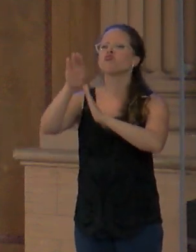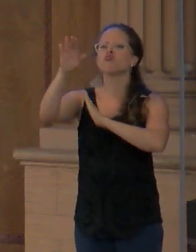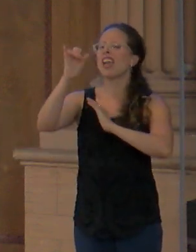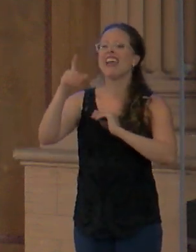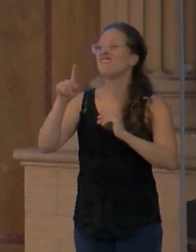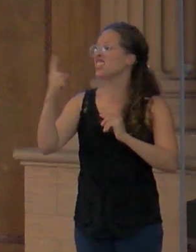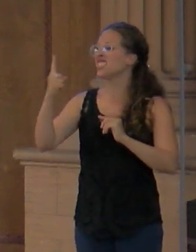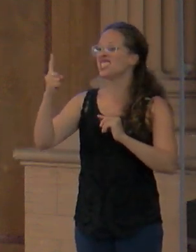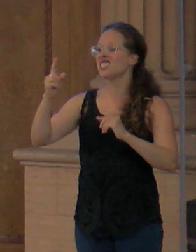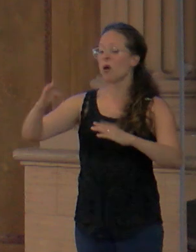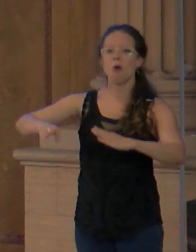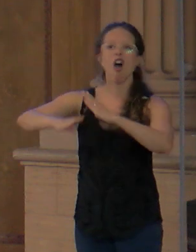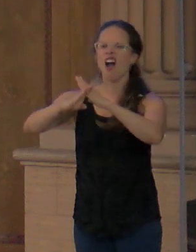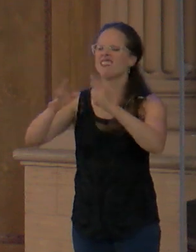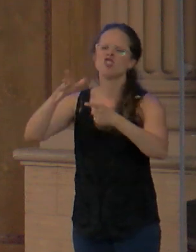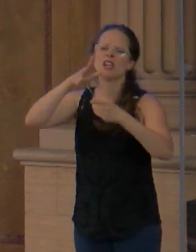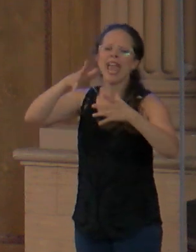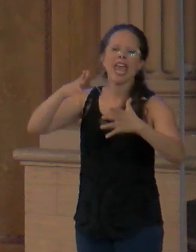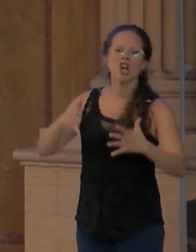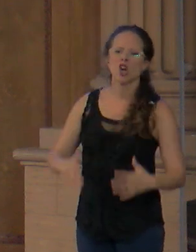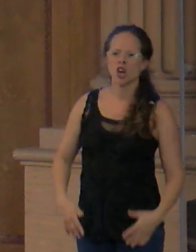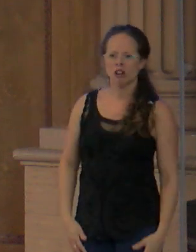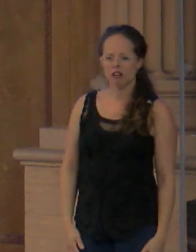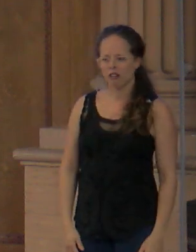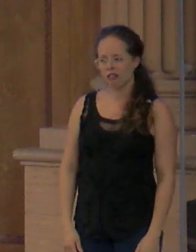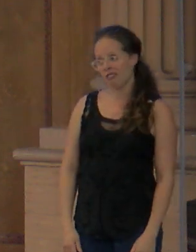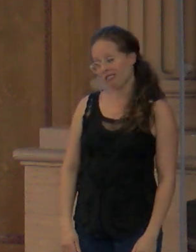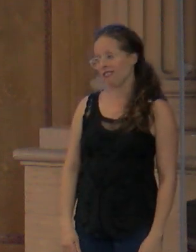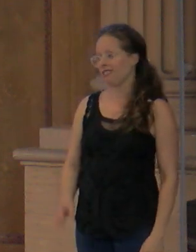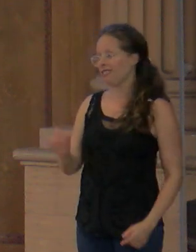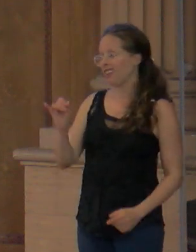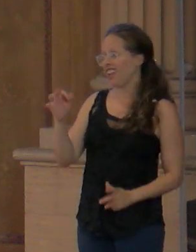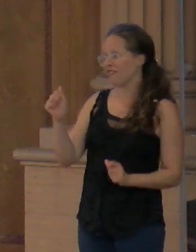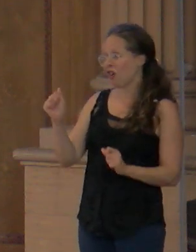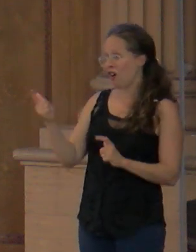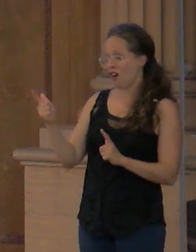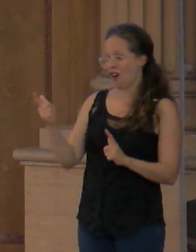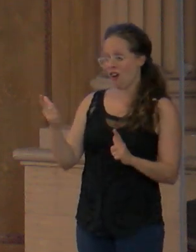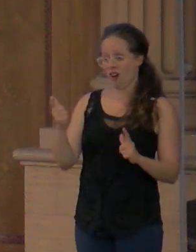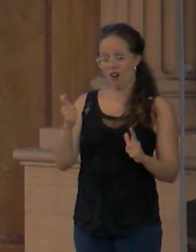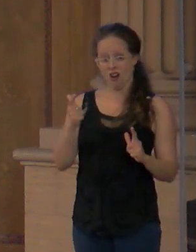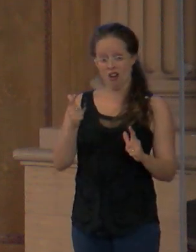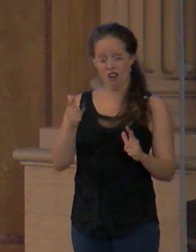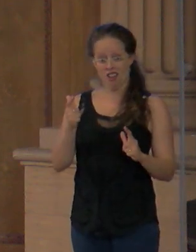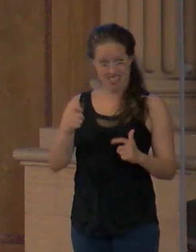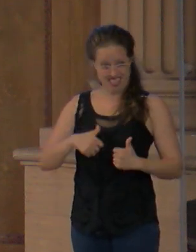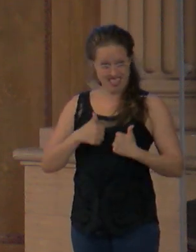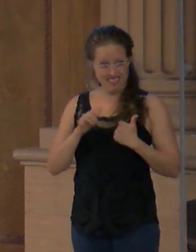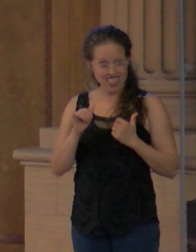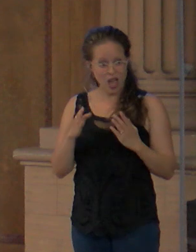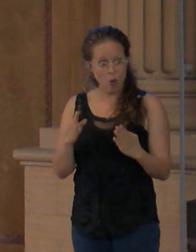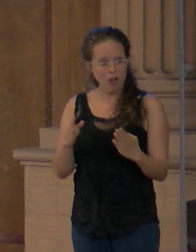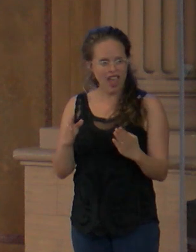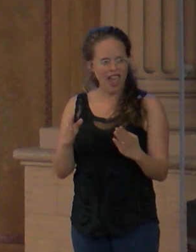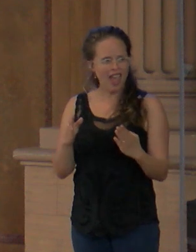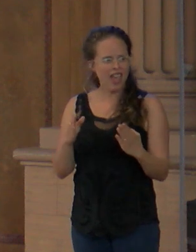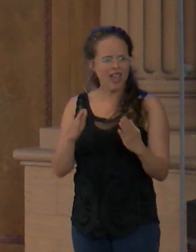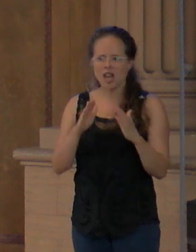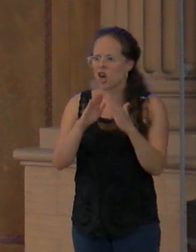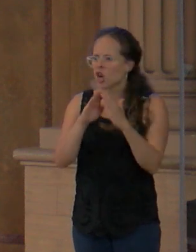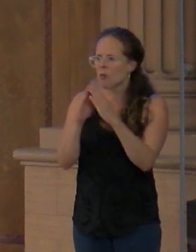is just a hater. But if everybody in a community thought that way, no community could ever hold together.